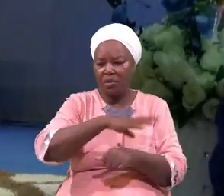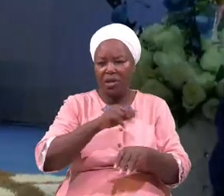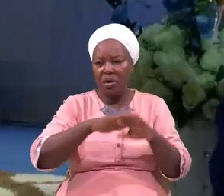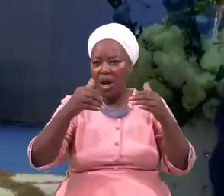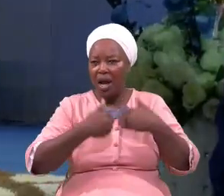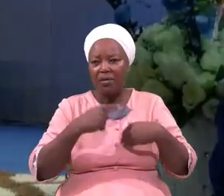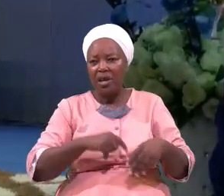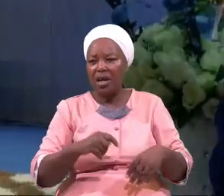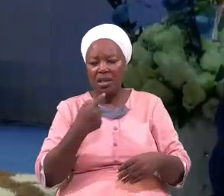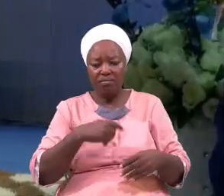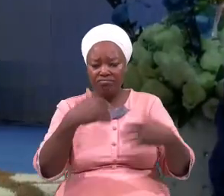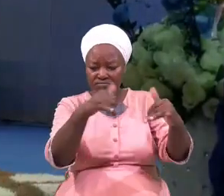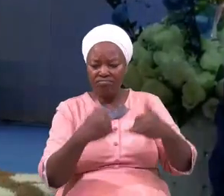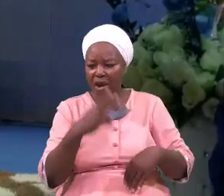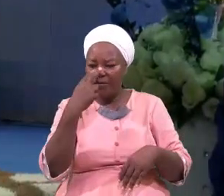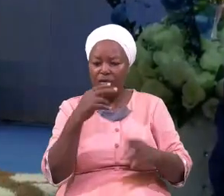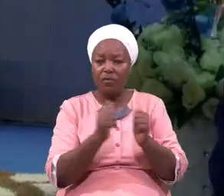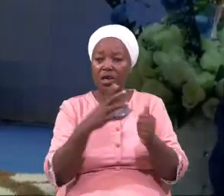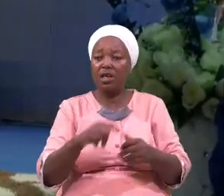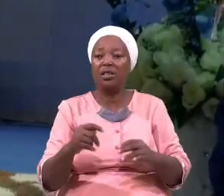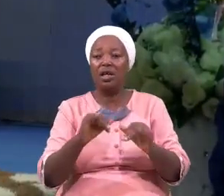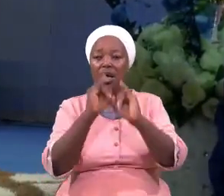any interaction with the leaven.